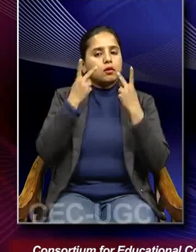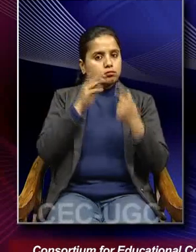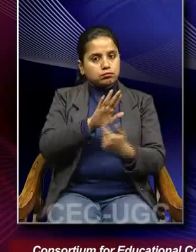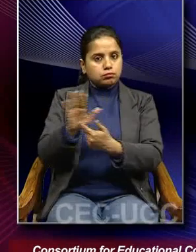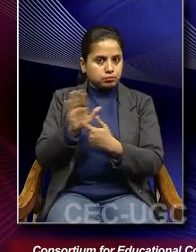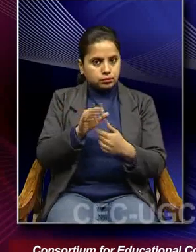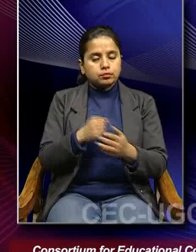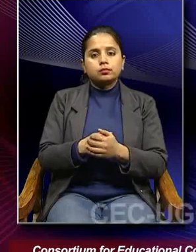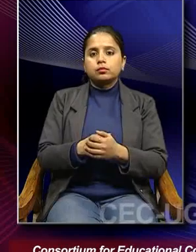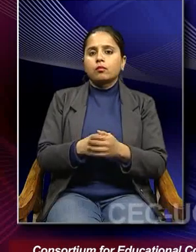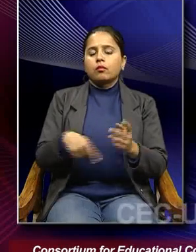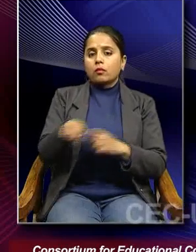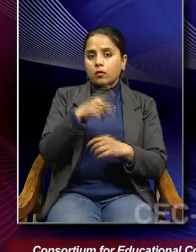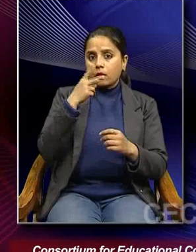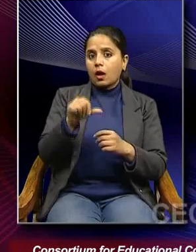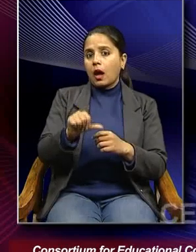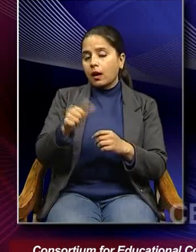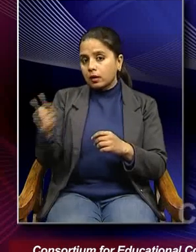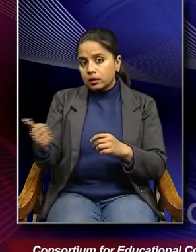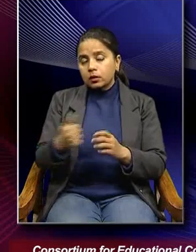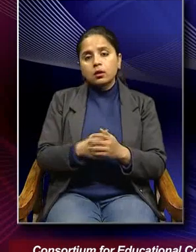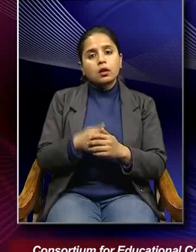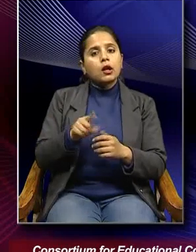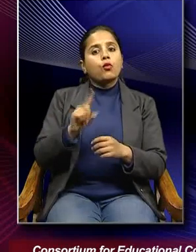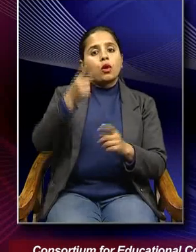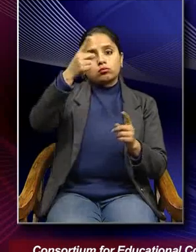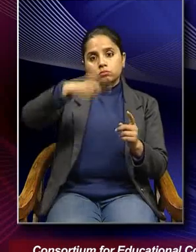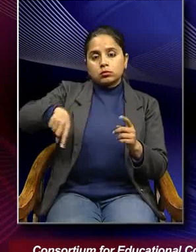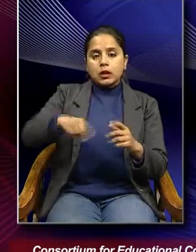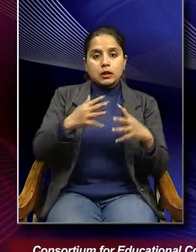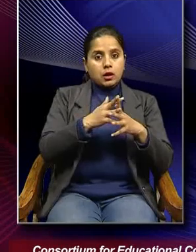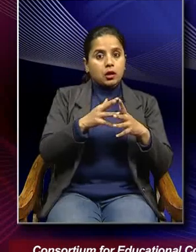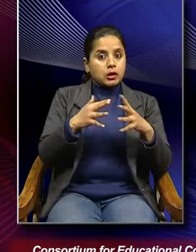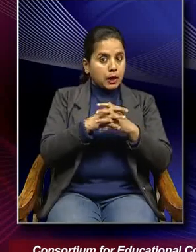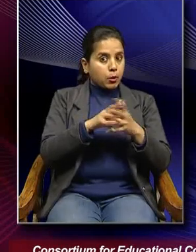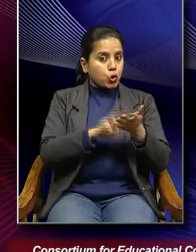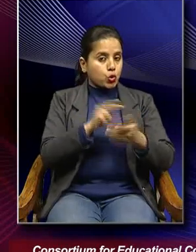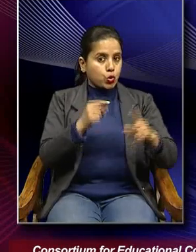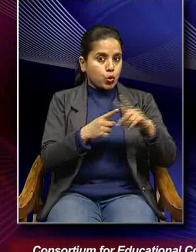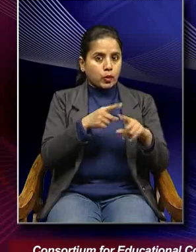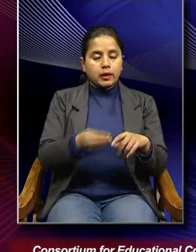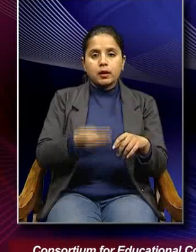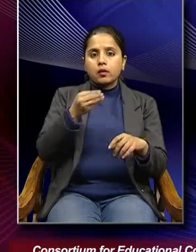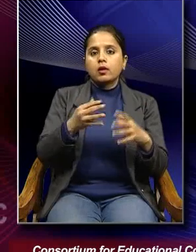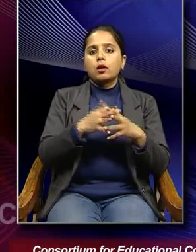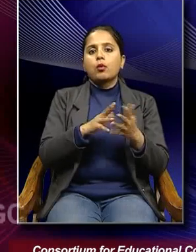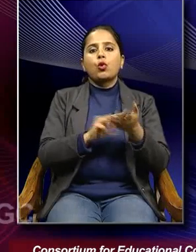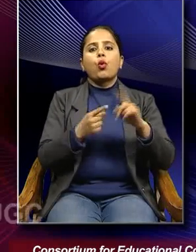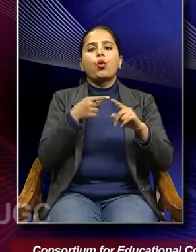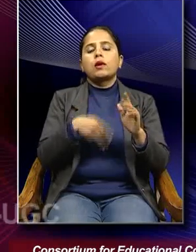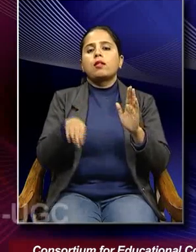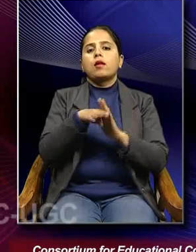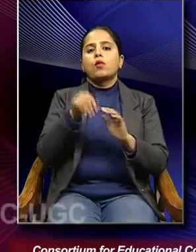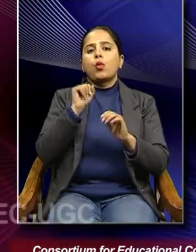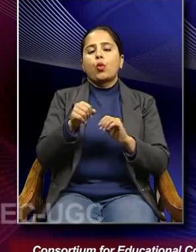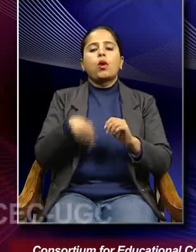Now, while the first curve, which is W naught, gives the W naught level of satisfaction,